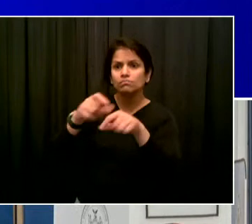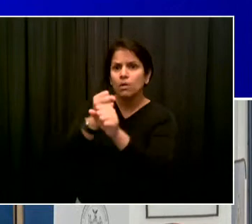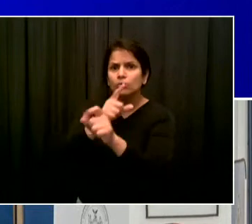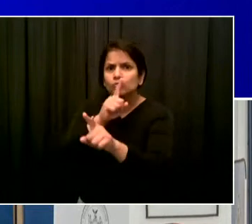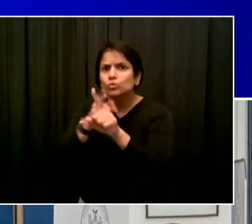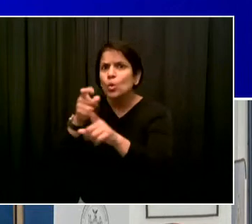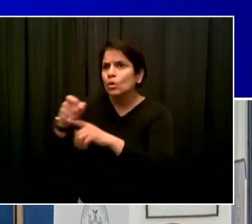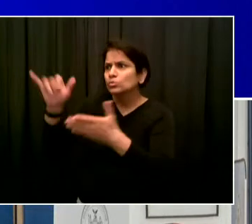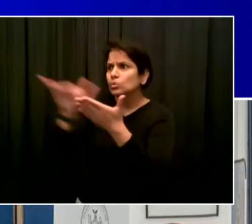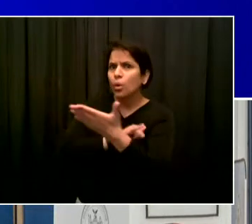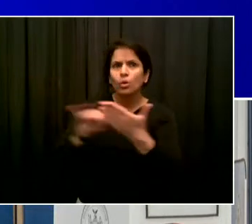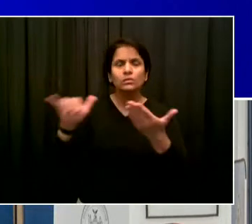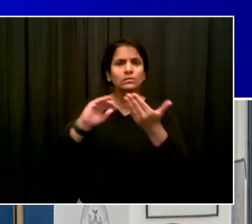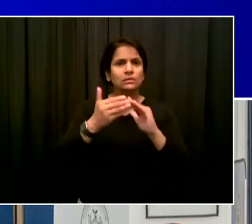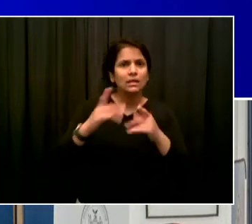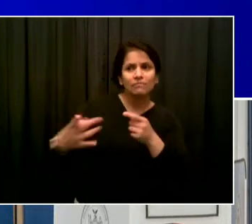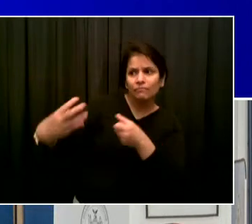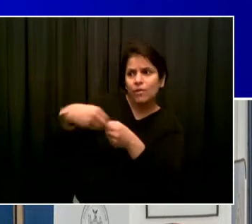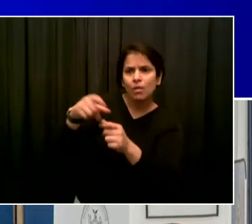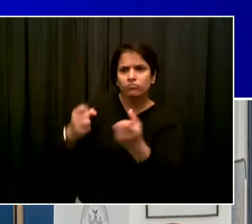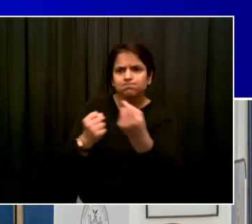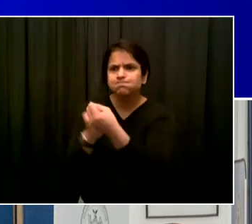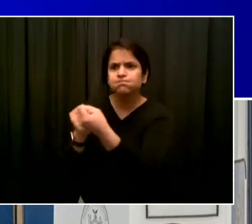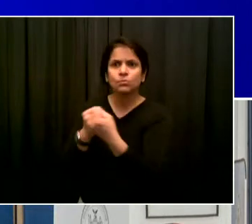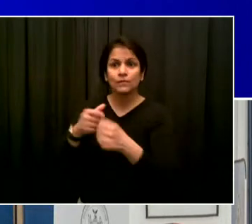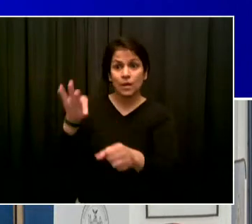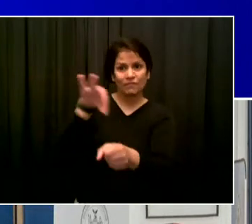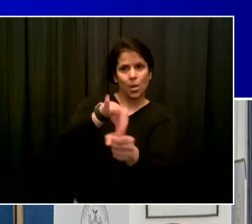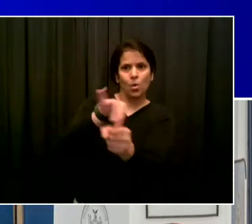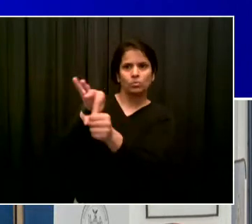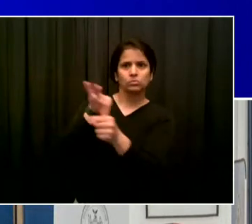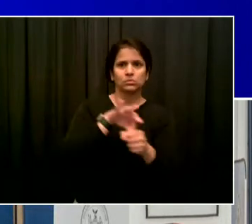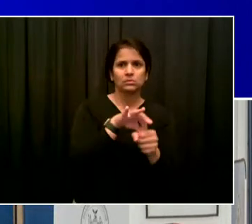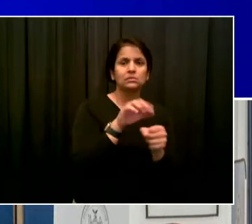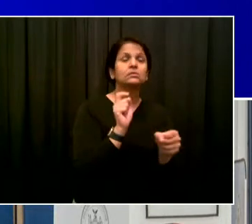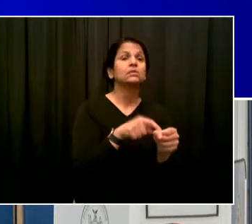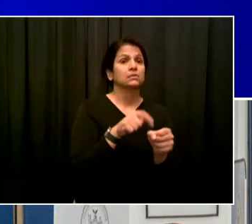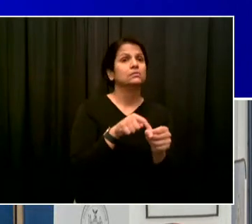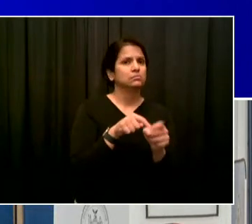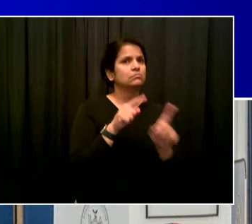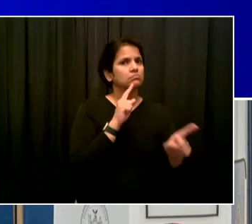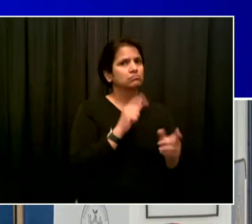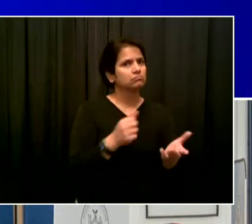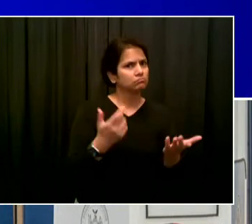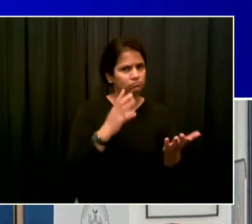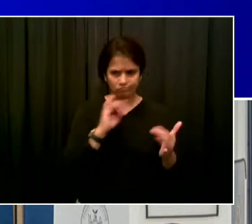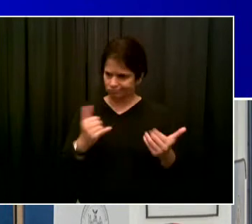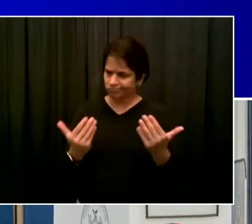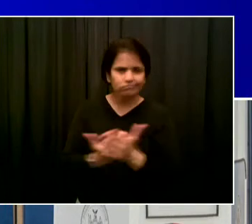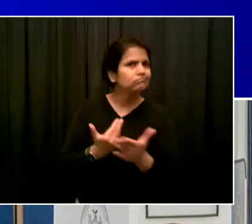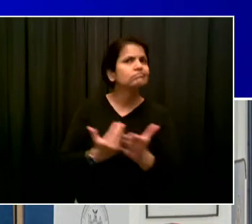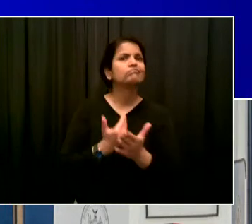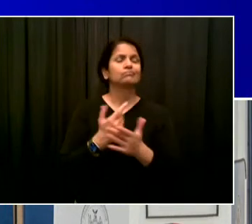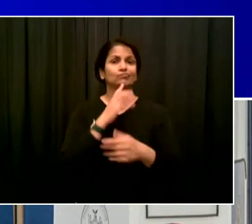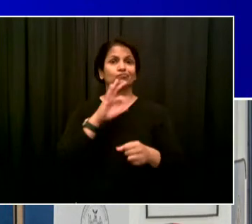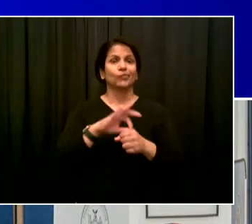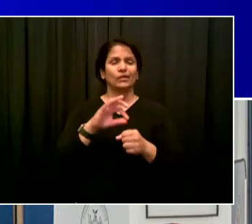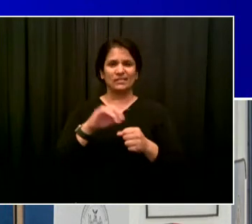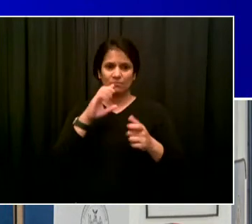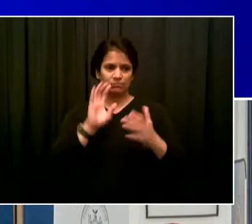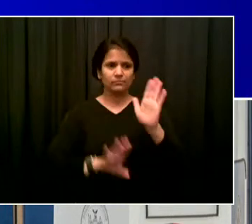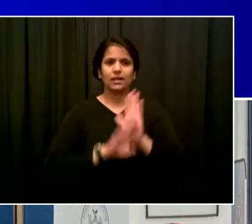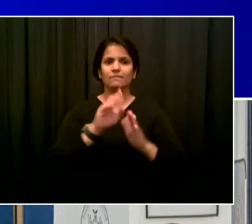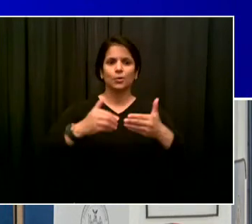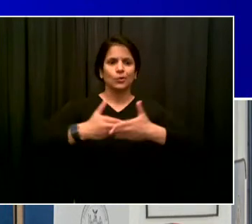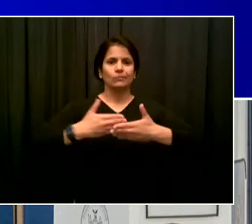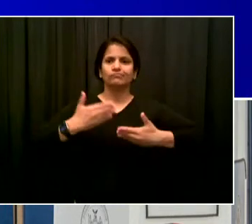through that will really be felt by everyday New Yorkers so they get used to the new approach to voting and they are fully enfranchised. Anyone who doesn't understand